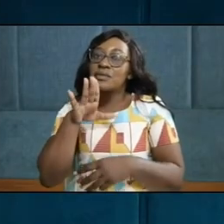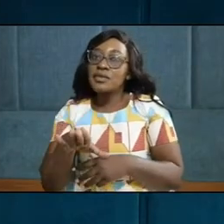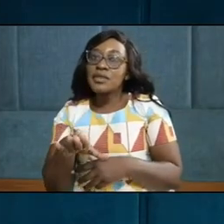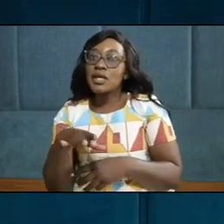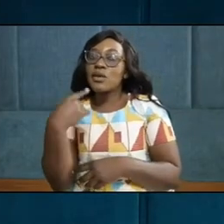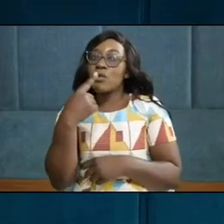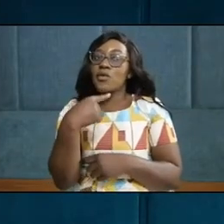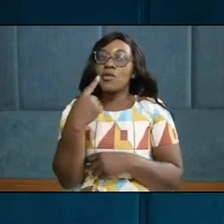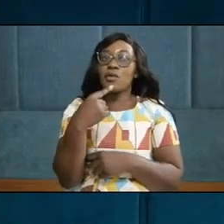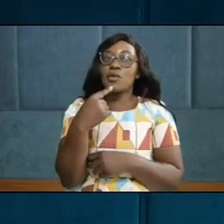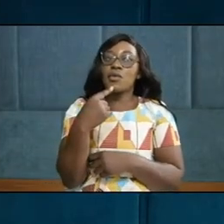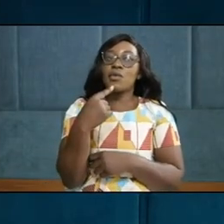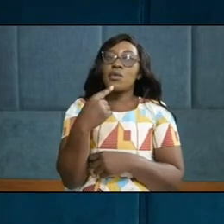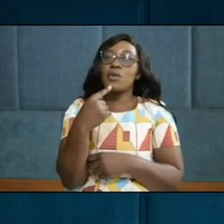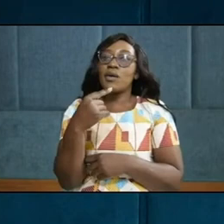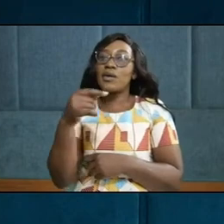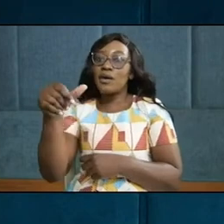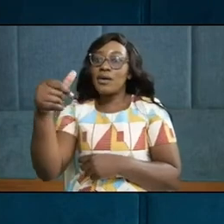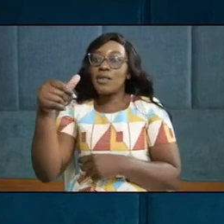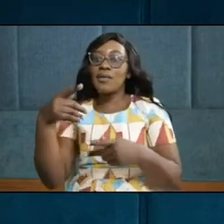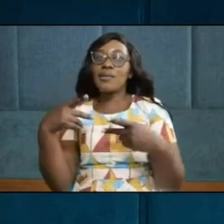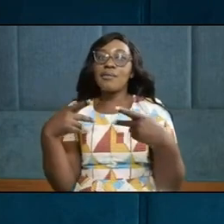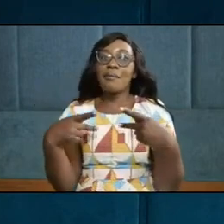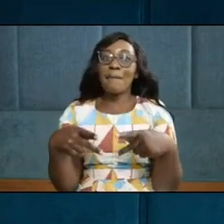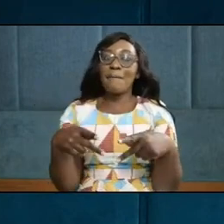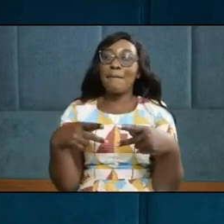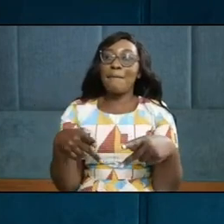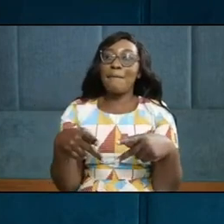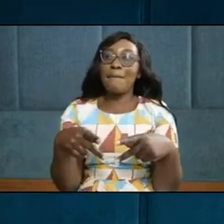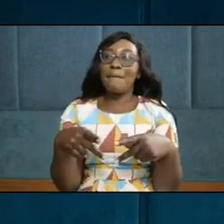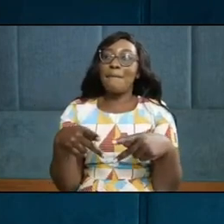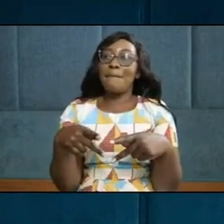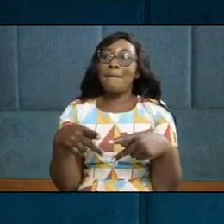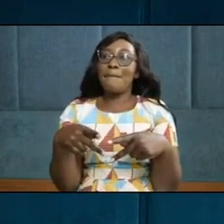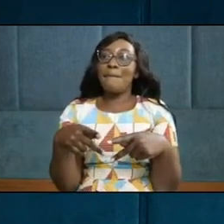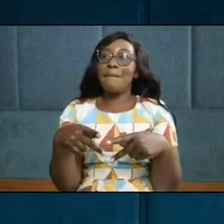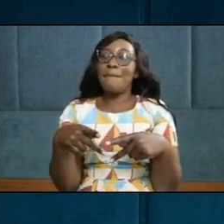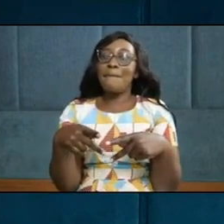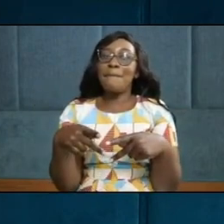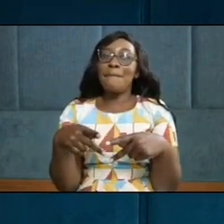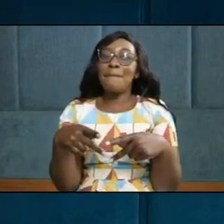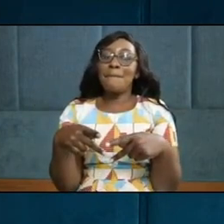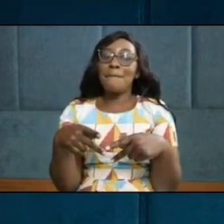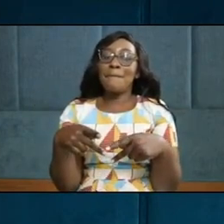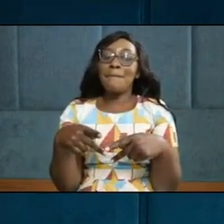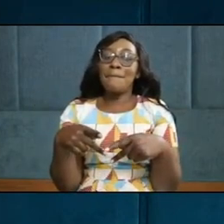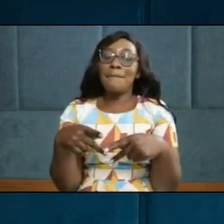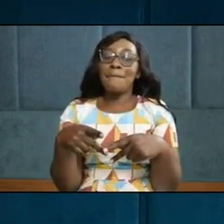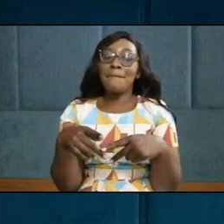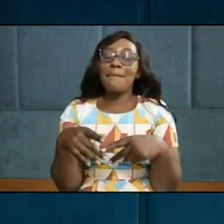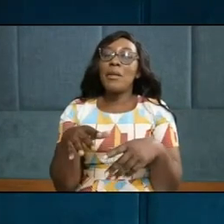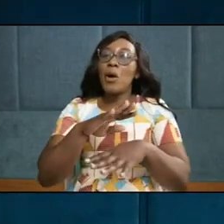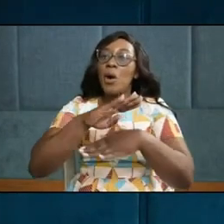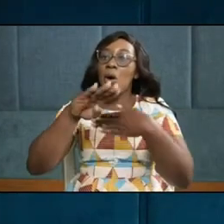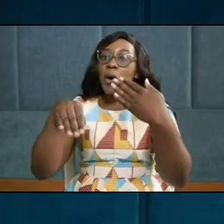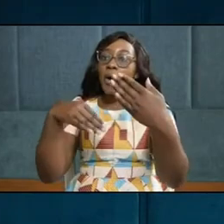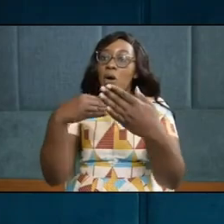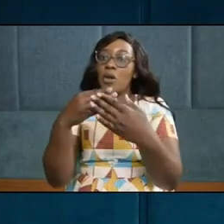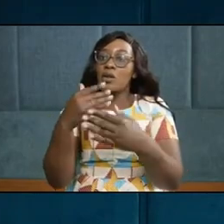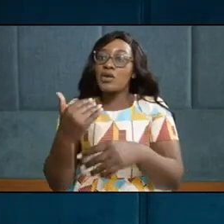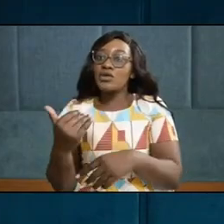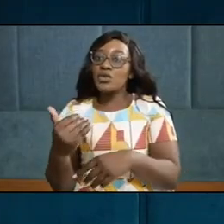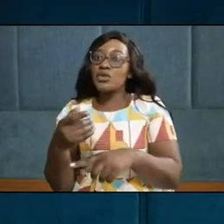Berea, and Gaius from Derbe. Great, Raphael. And shine for Jesus, all of you, our children, for remembering